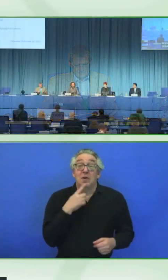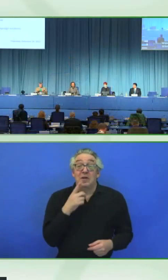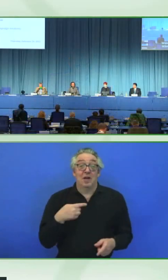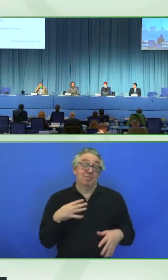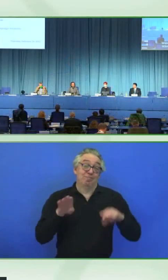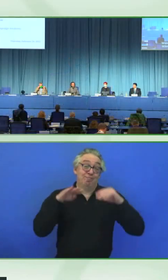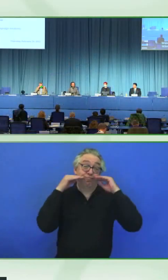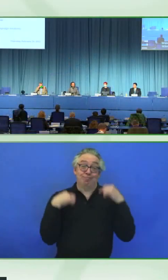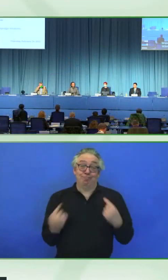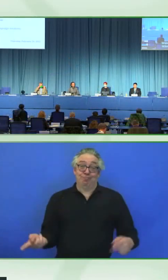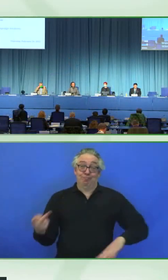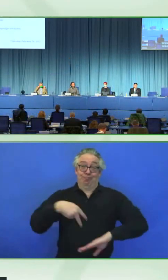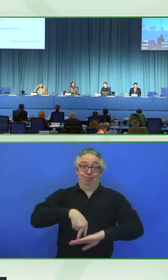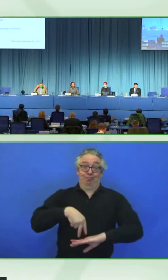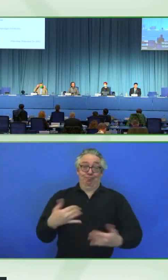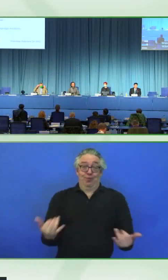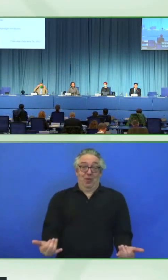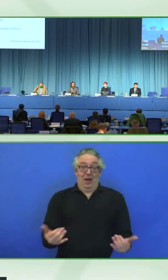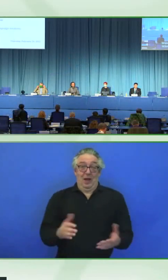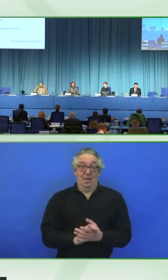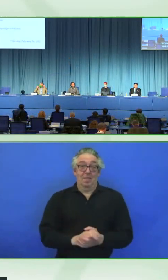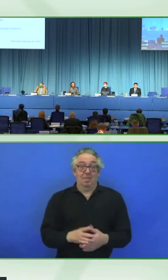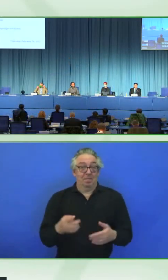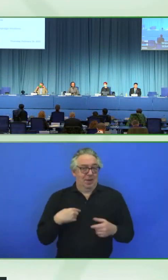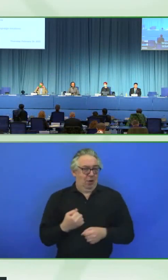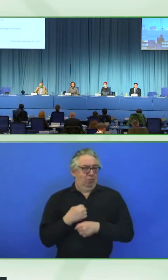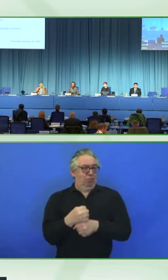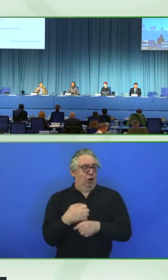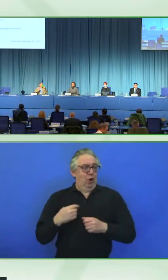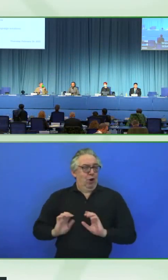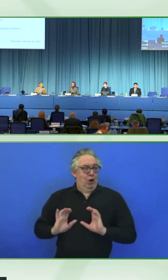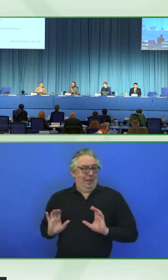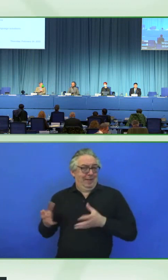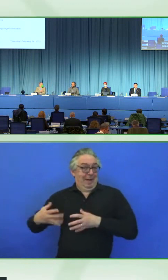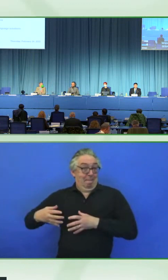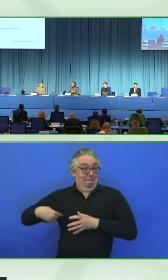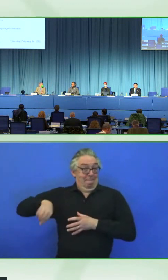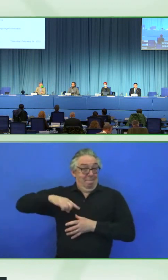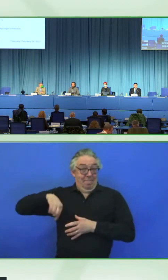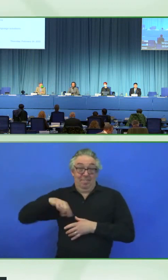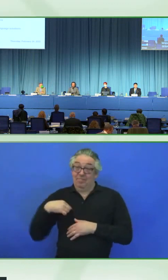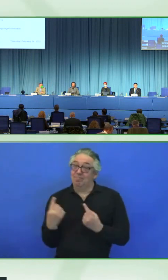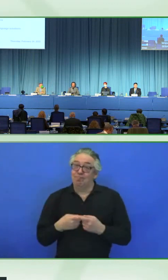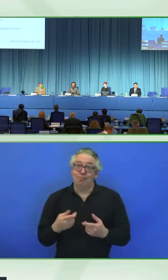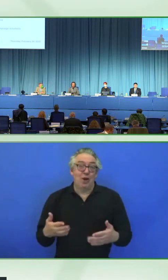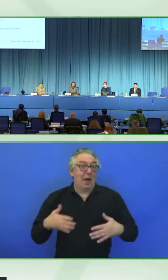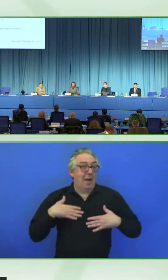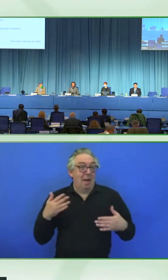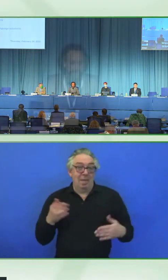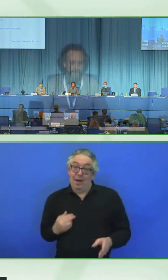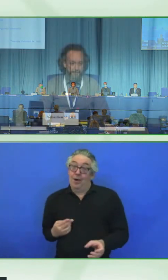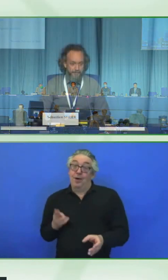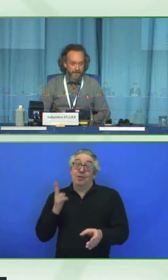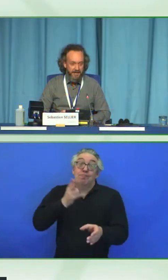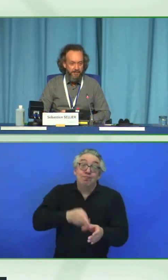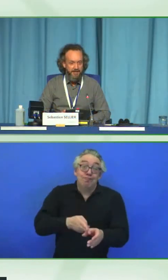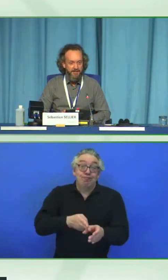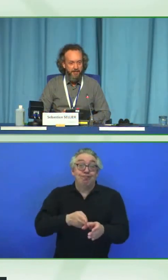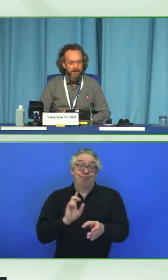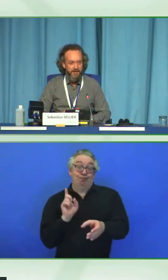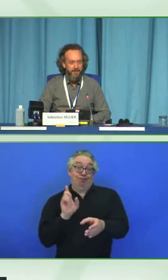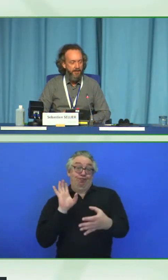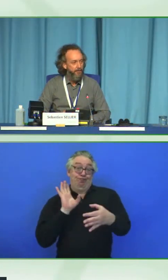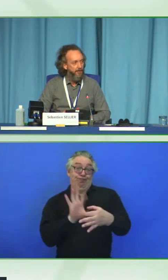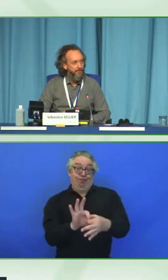and in the name of the team, I should say that we are very glad to join the Zero project community. My name